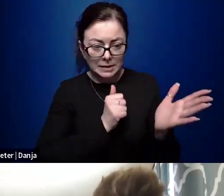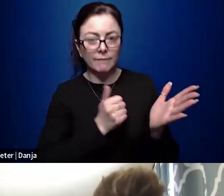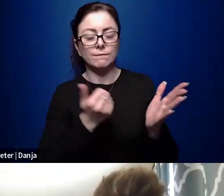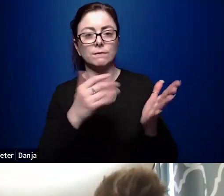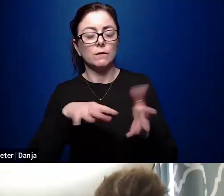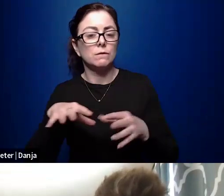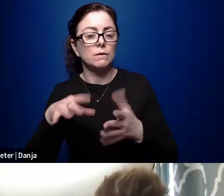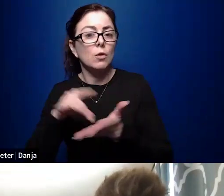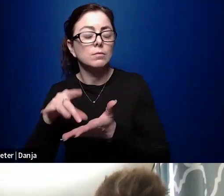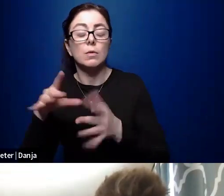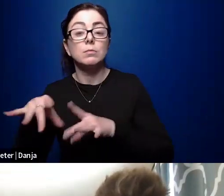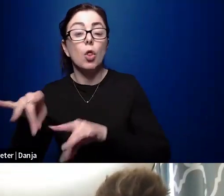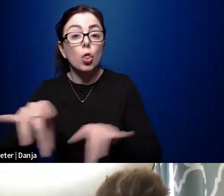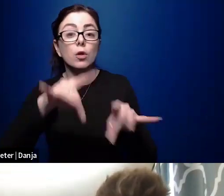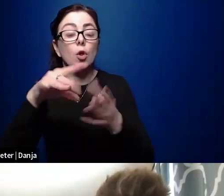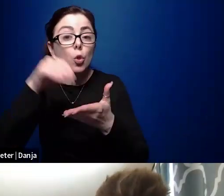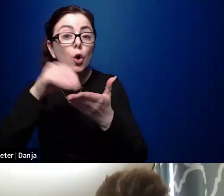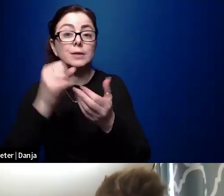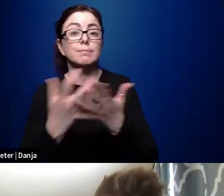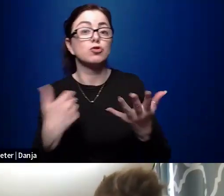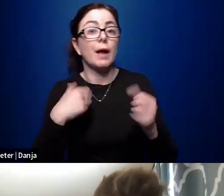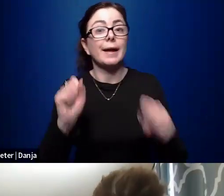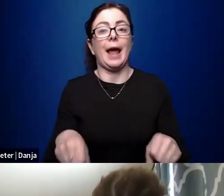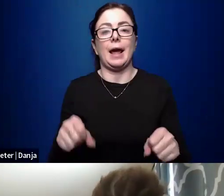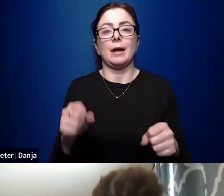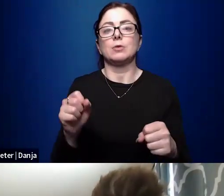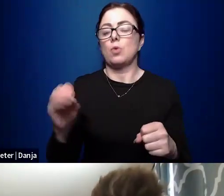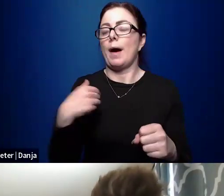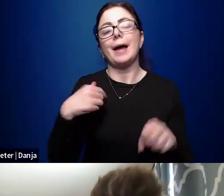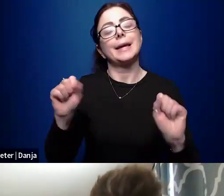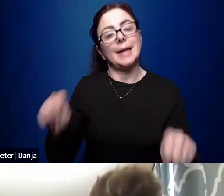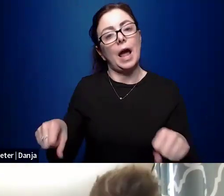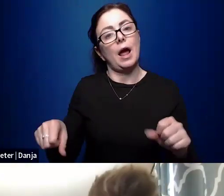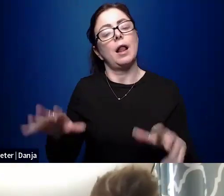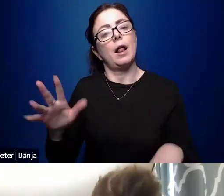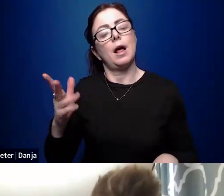people who will help lift me up so that it can help push me in that right direction.